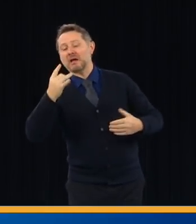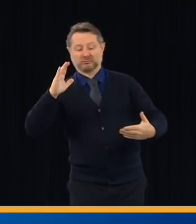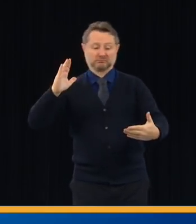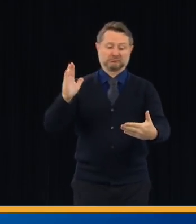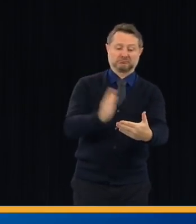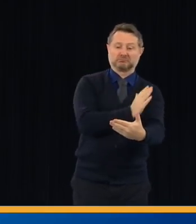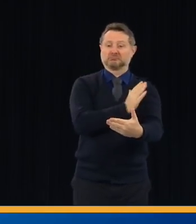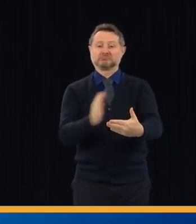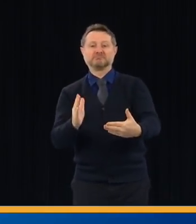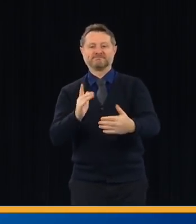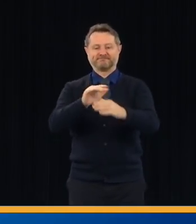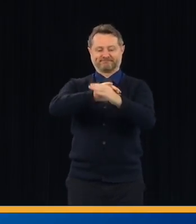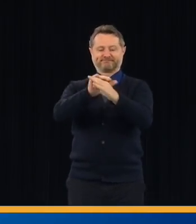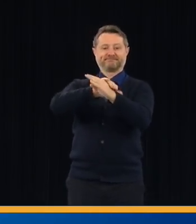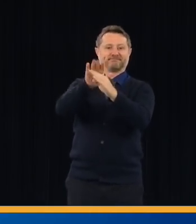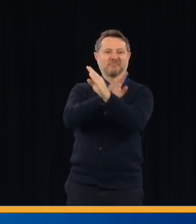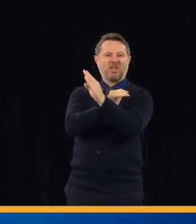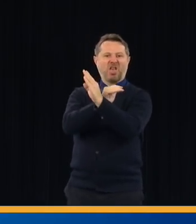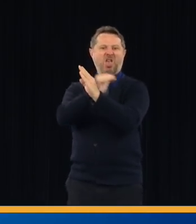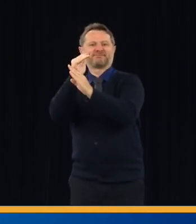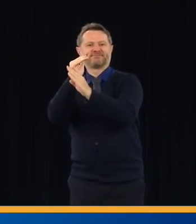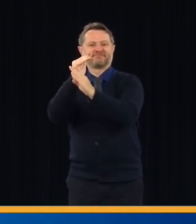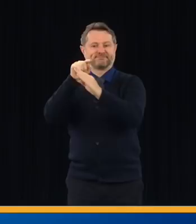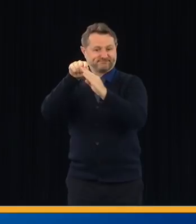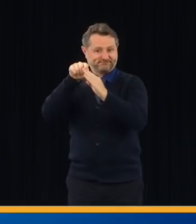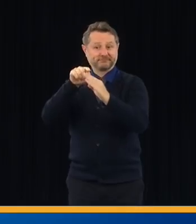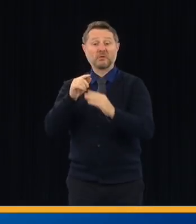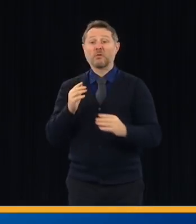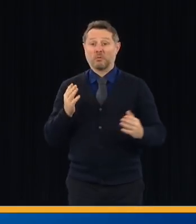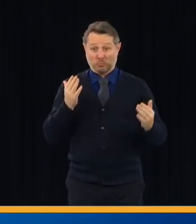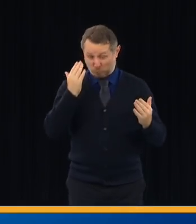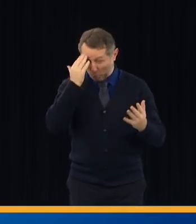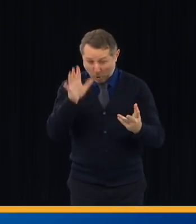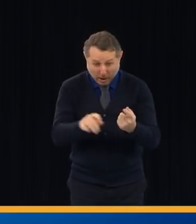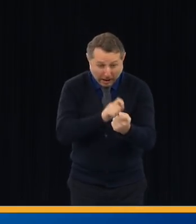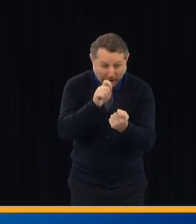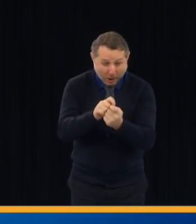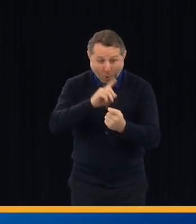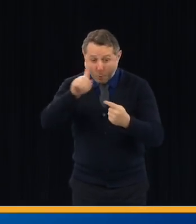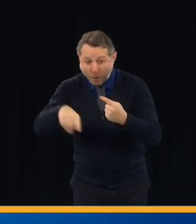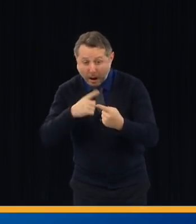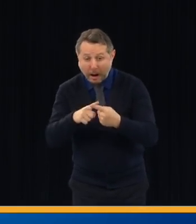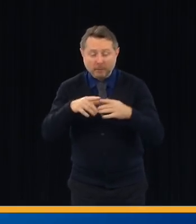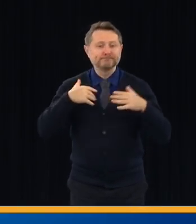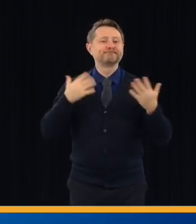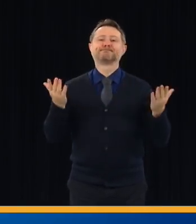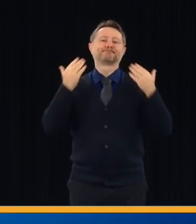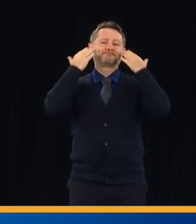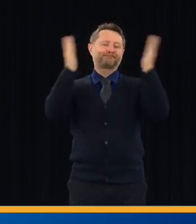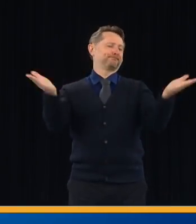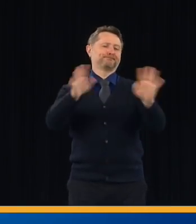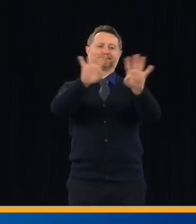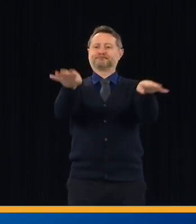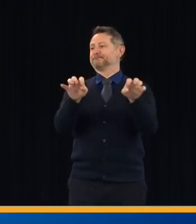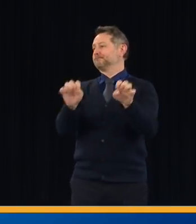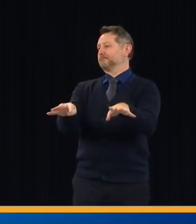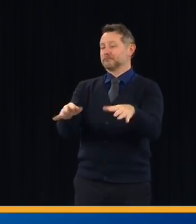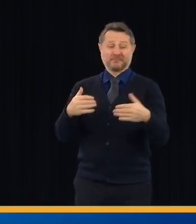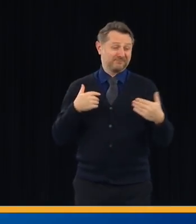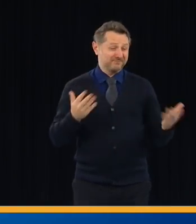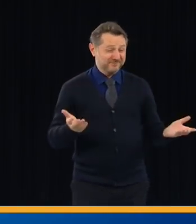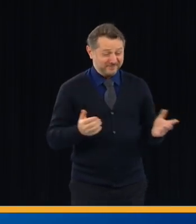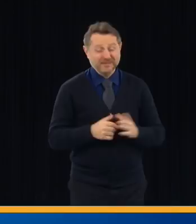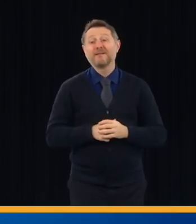a specific number, which makes it very frustrating to plan when they can't give you a specific number or a specific